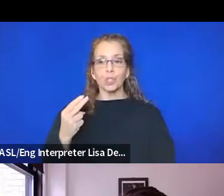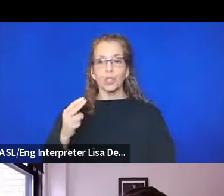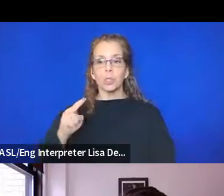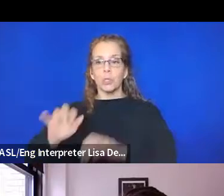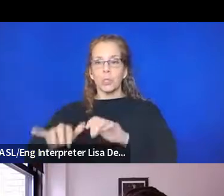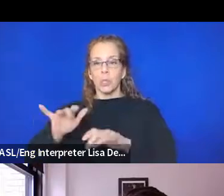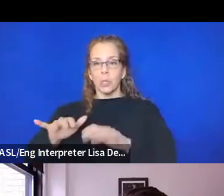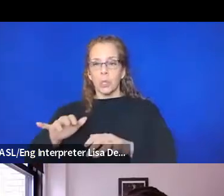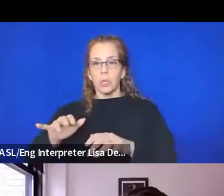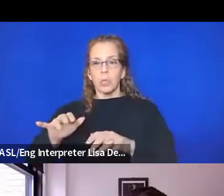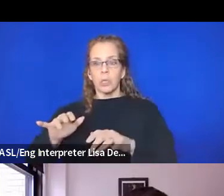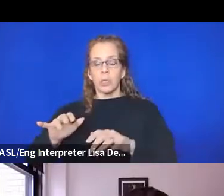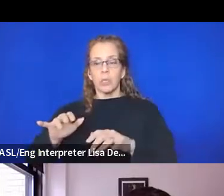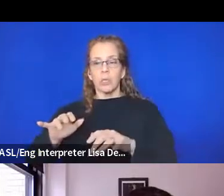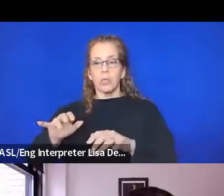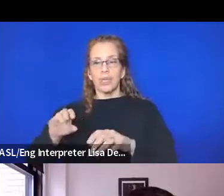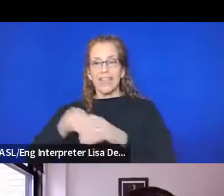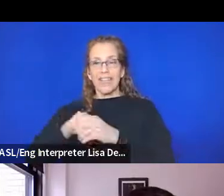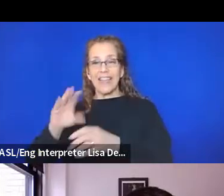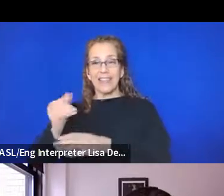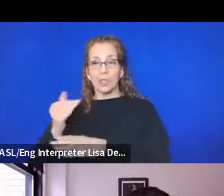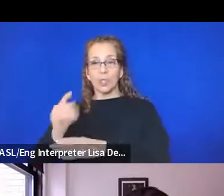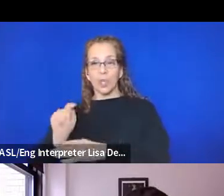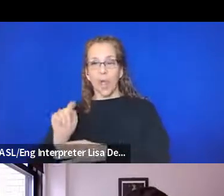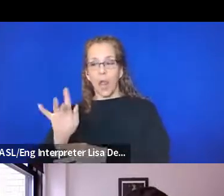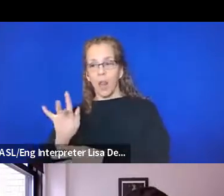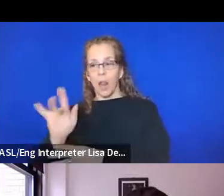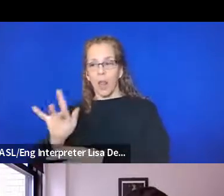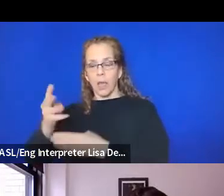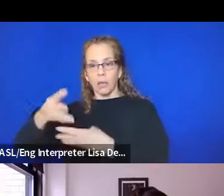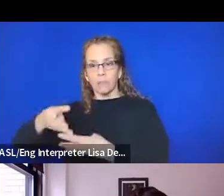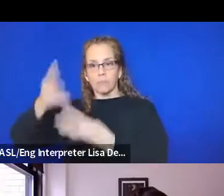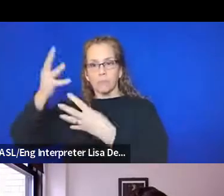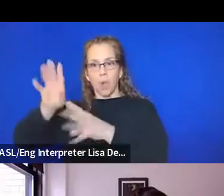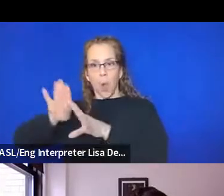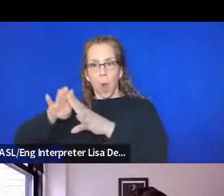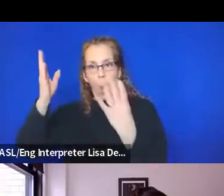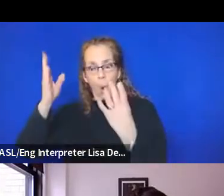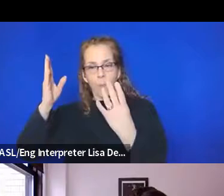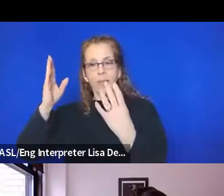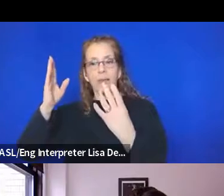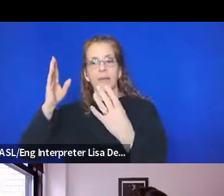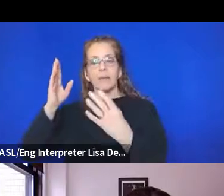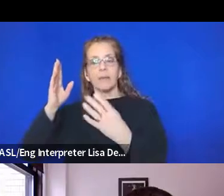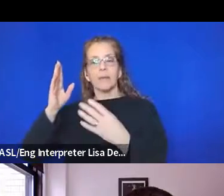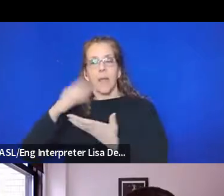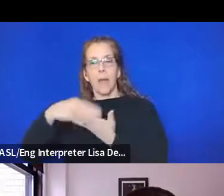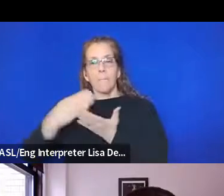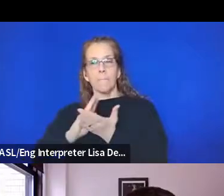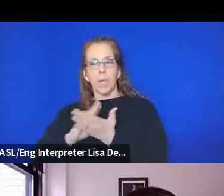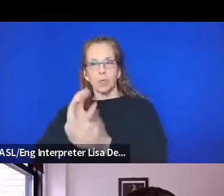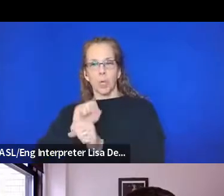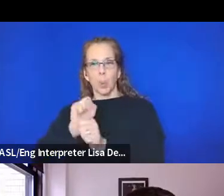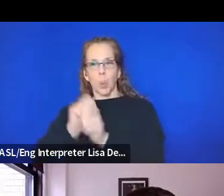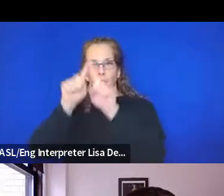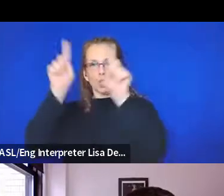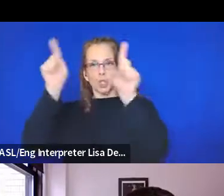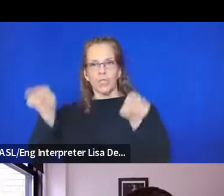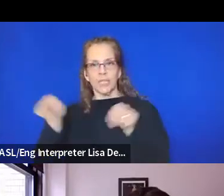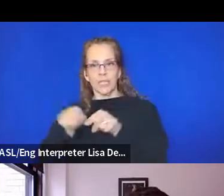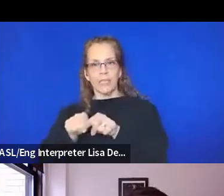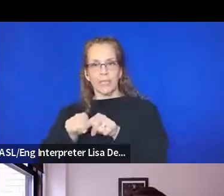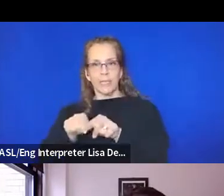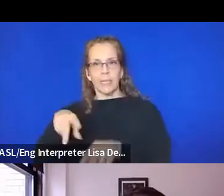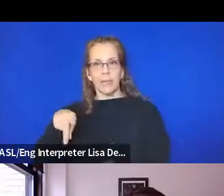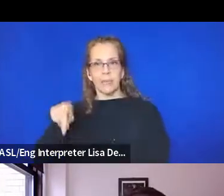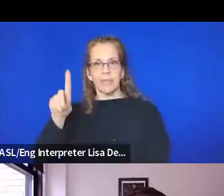terminology worksheet that Corrine Woods on our staff developed. That is, it's a great takeaway for this conversation. And